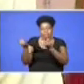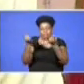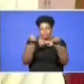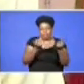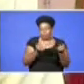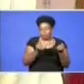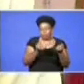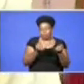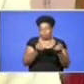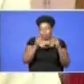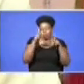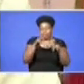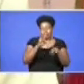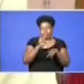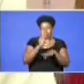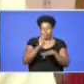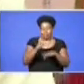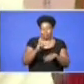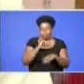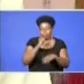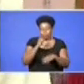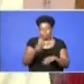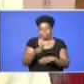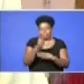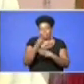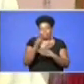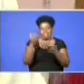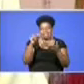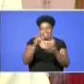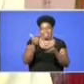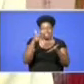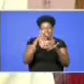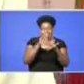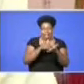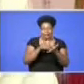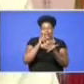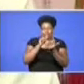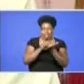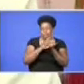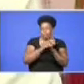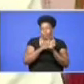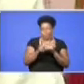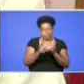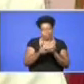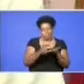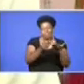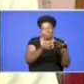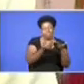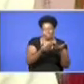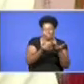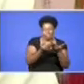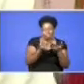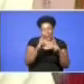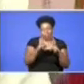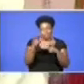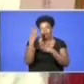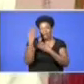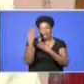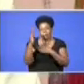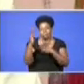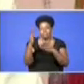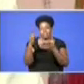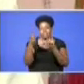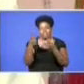starve. Because they're not 10,000 chickens per week is a drop in the bucket. The Bahamas can actually do 250,000 chickens per